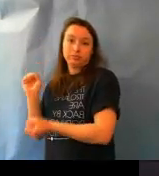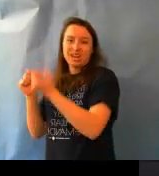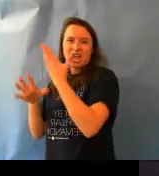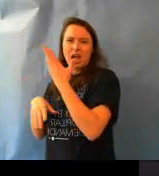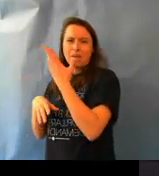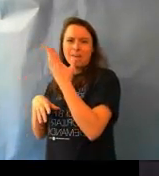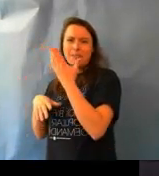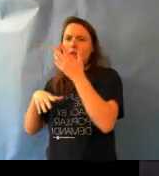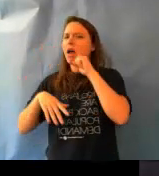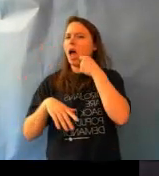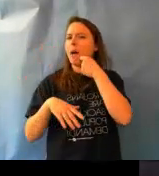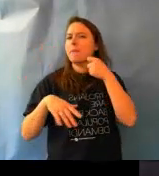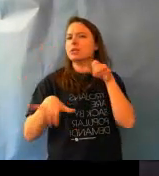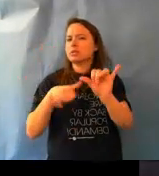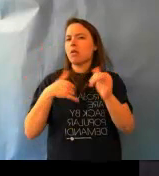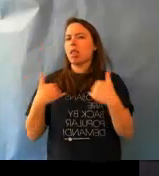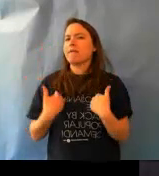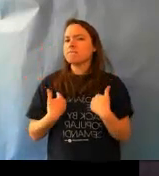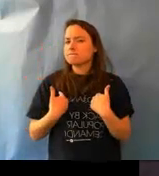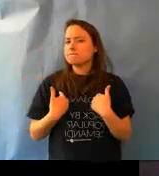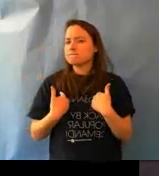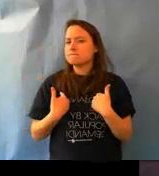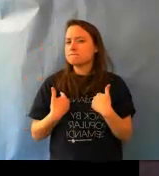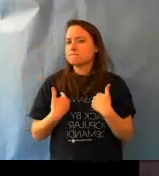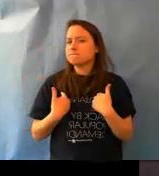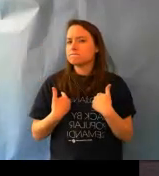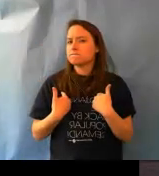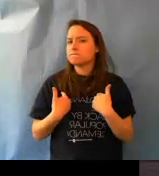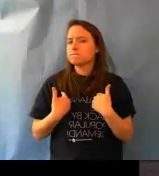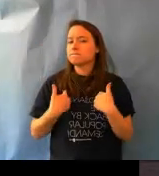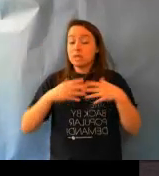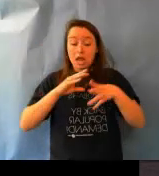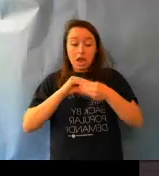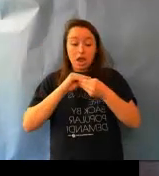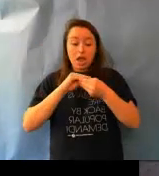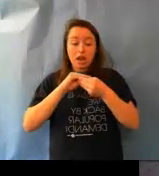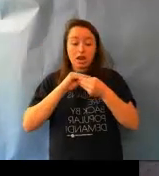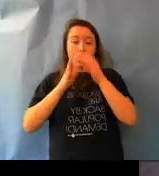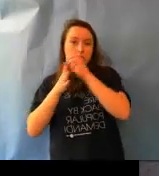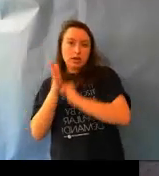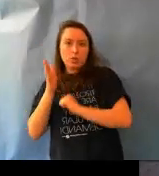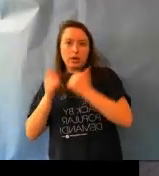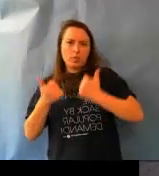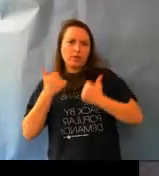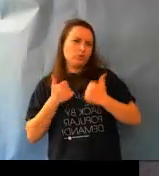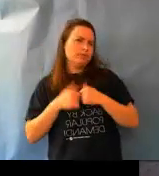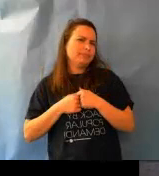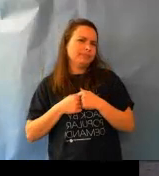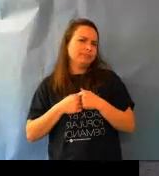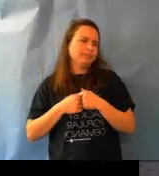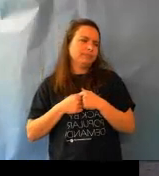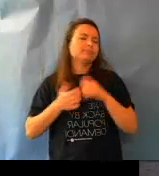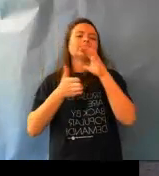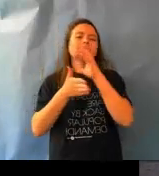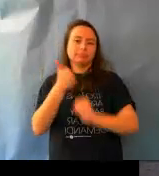how many apples does Rosa have now? So am I going to be adding or taking away?